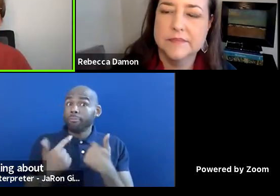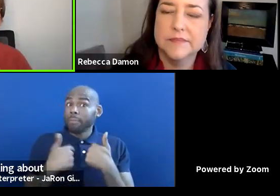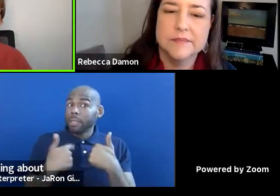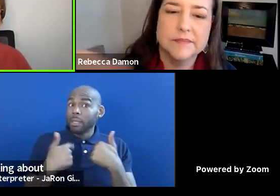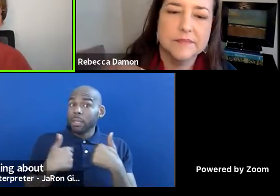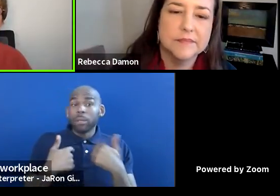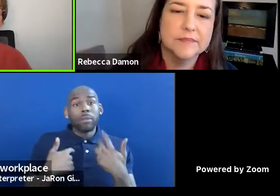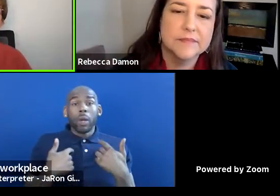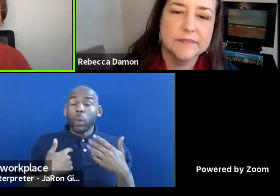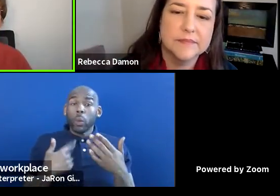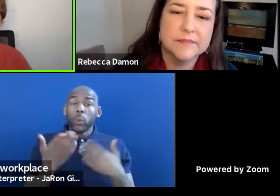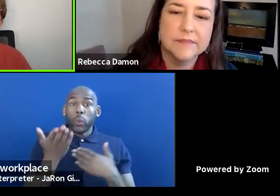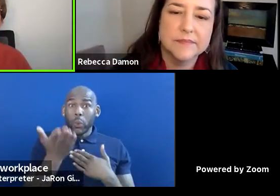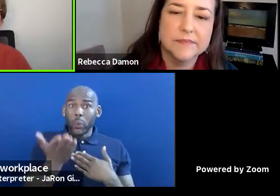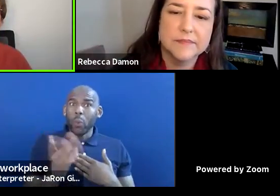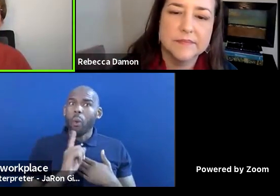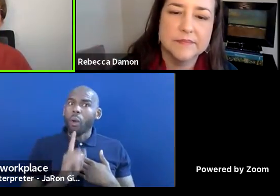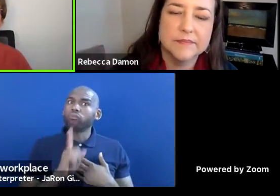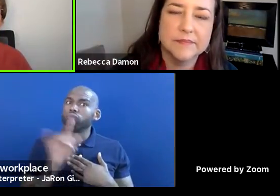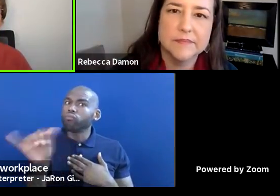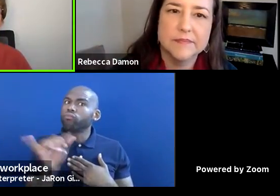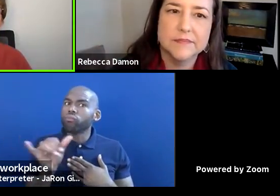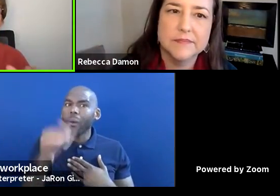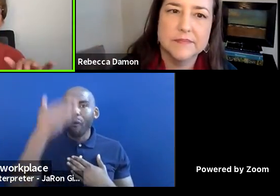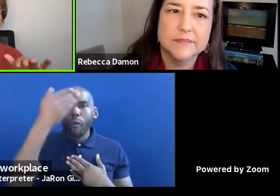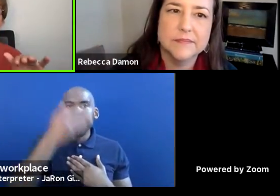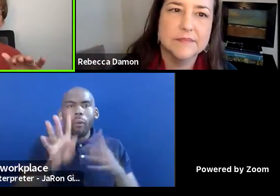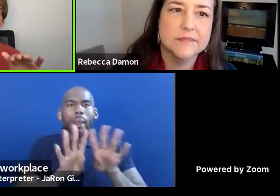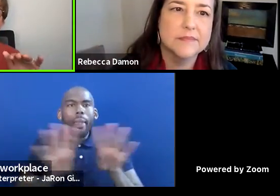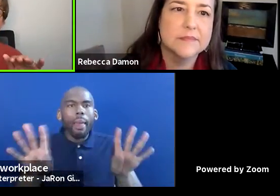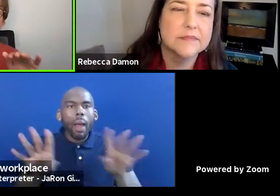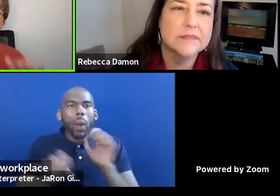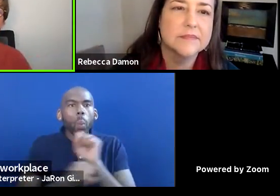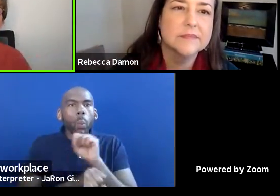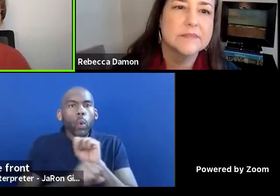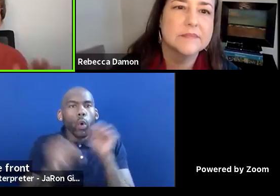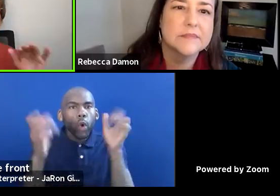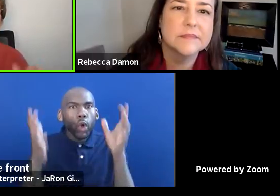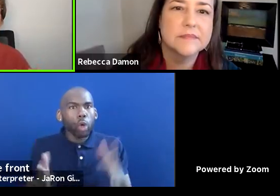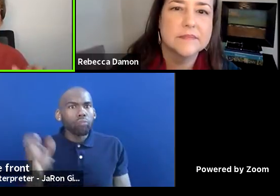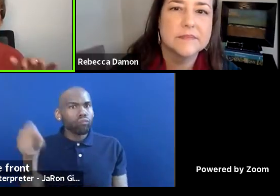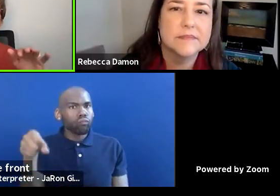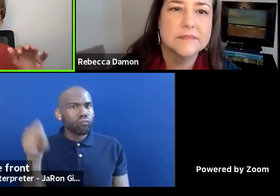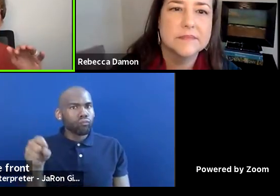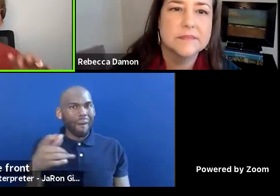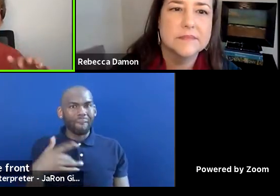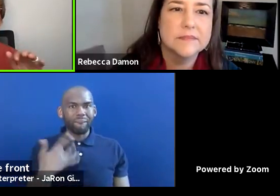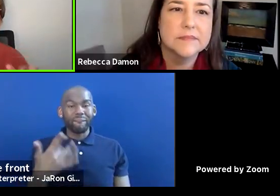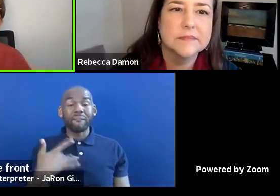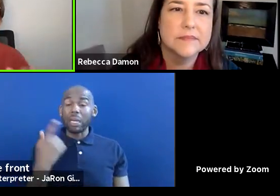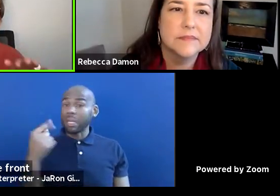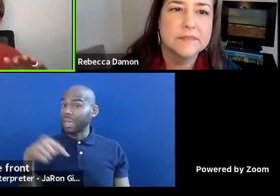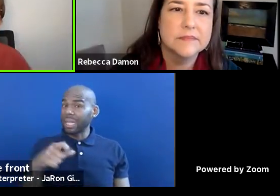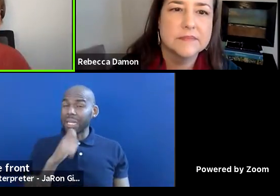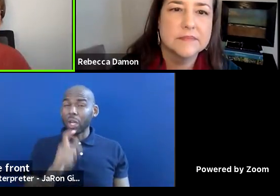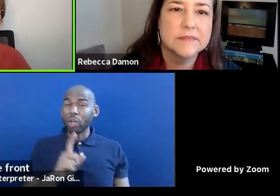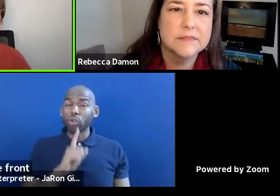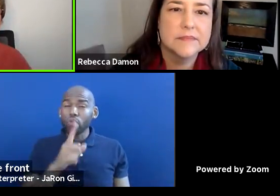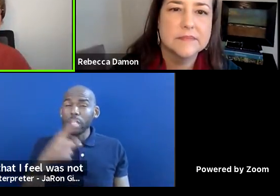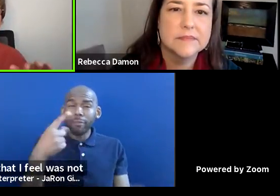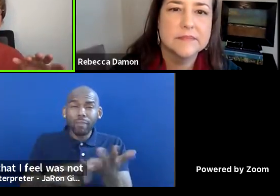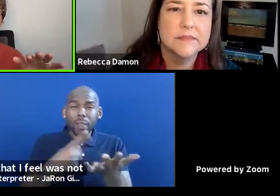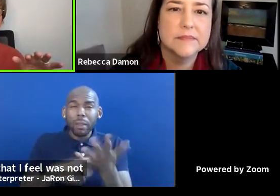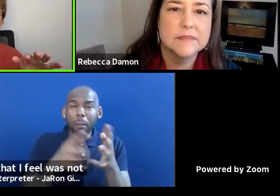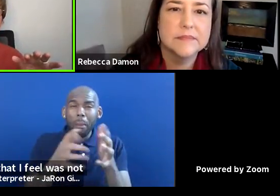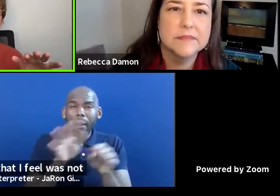you really are our frontline workers. It is something that I feel that was not really talked about enough